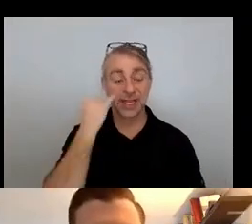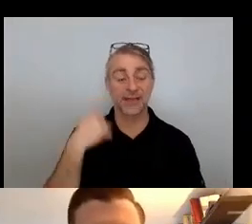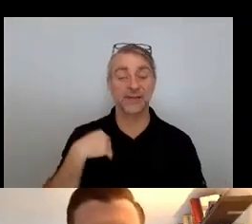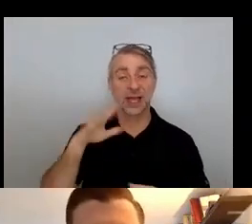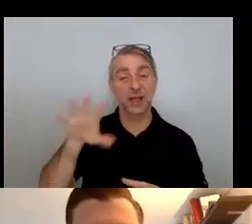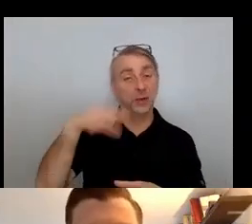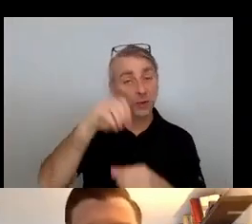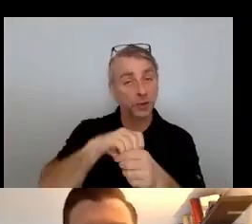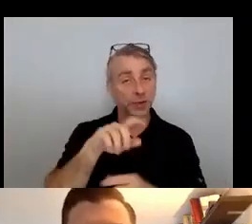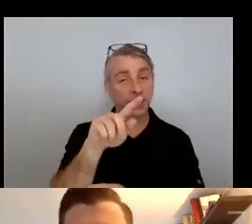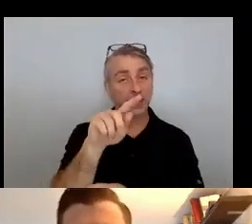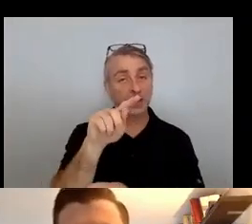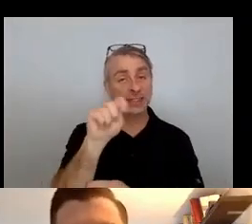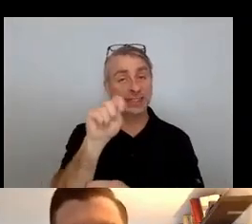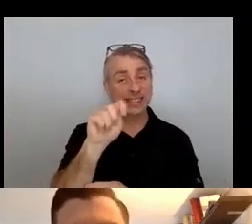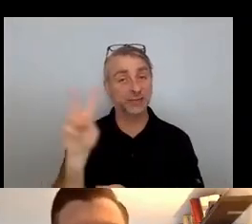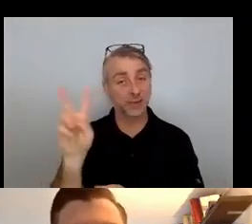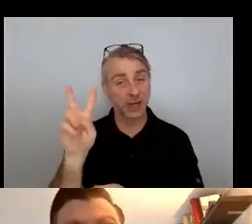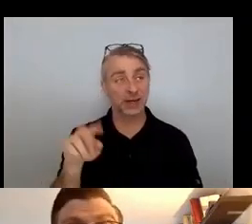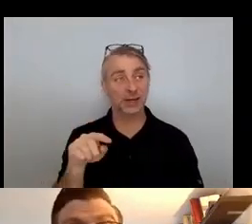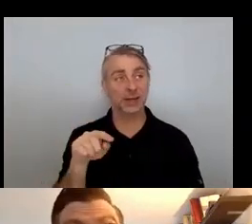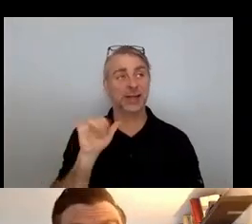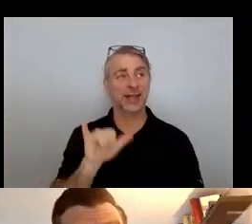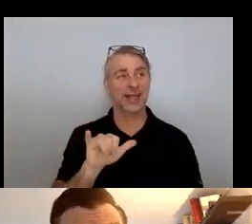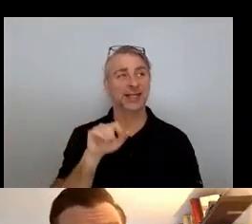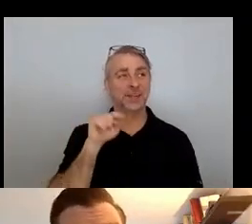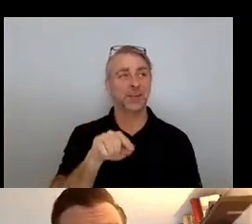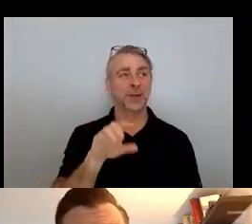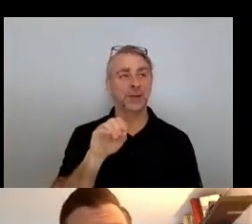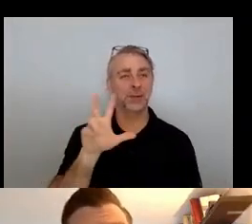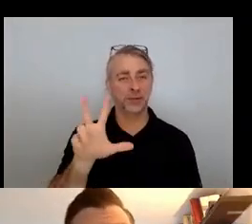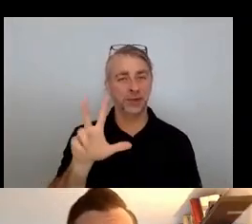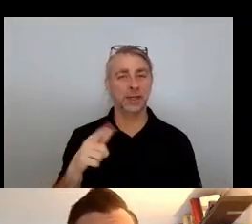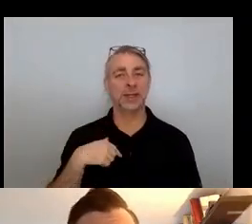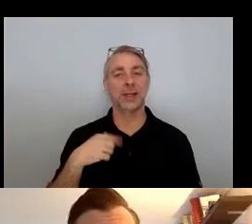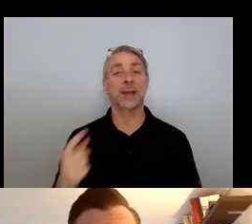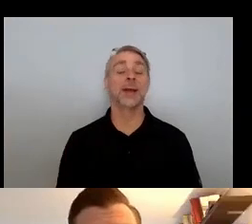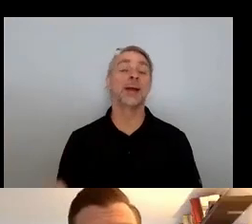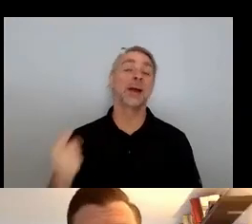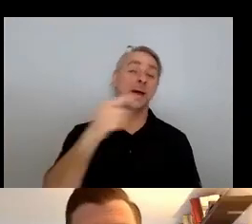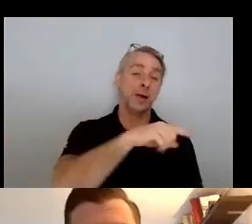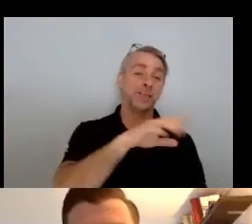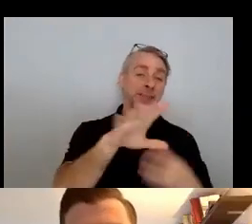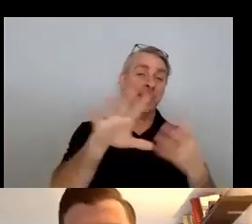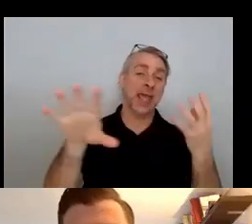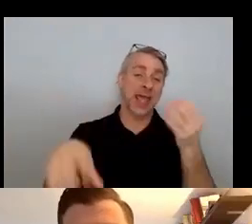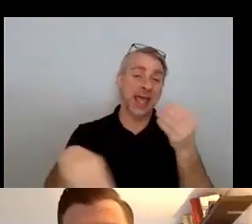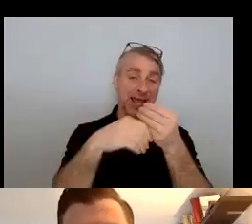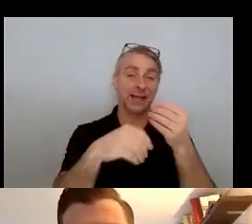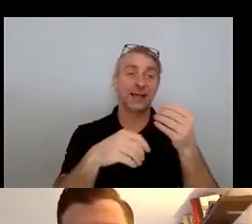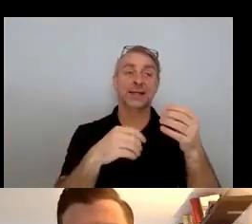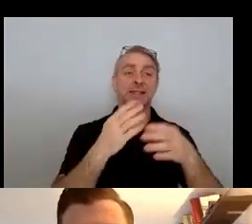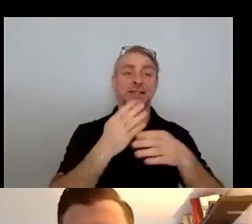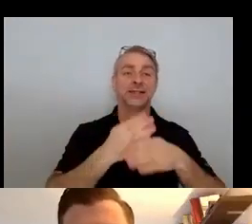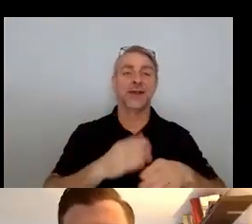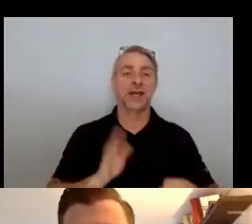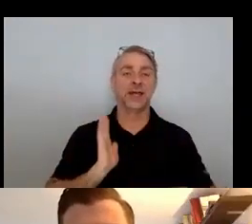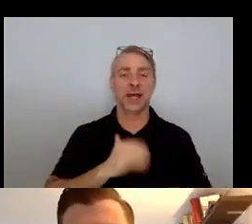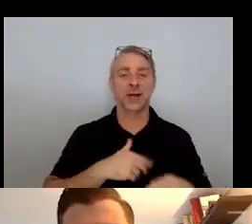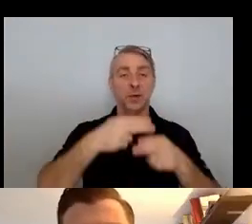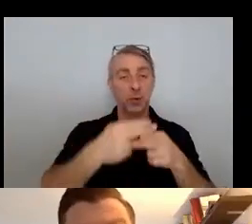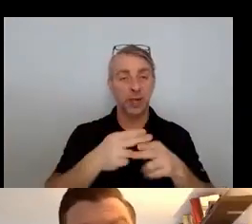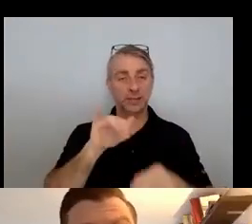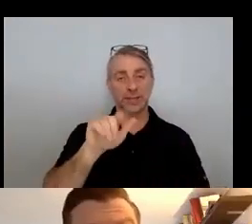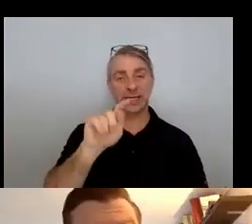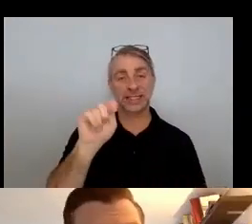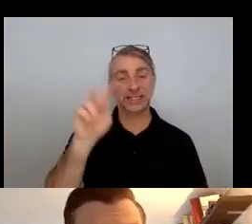had earlier, which is about 0.03, and add that into the denominator of our weights, our meta-analytic